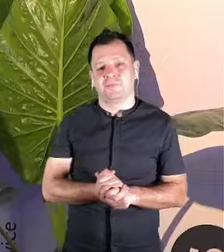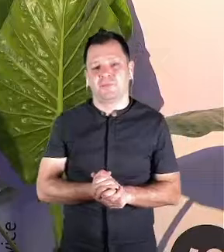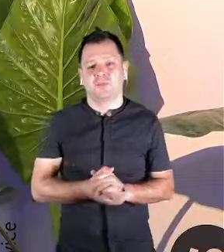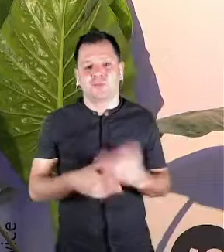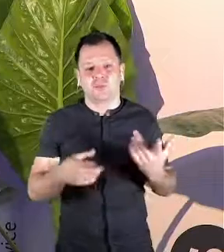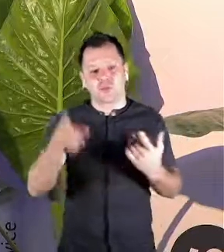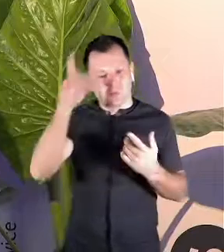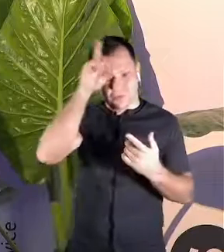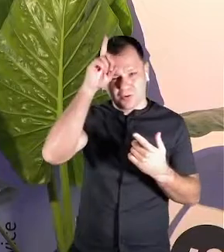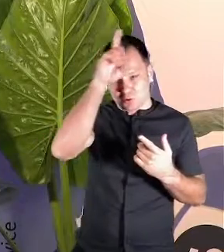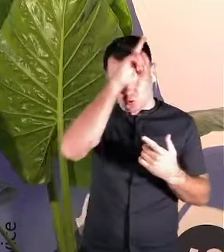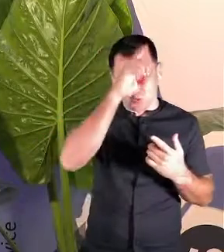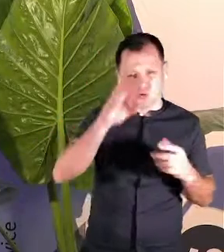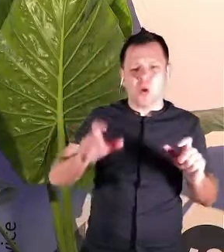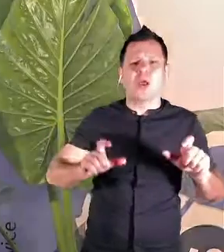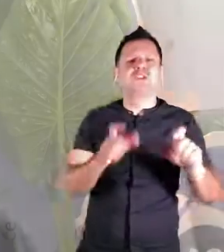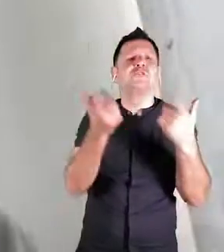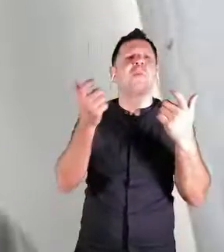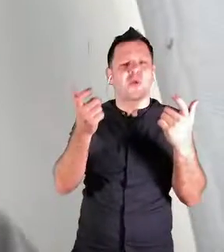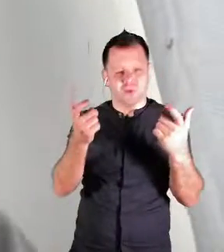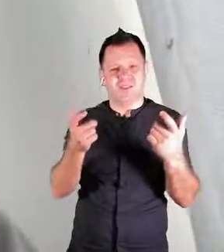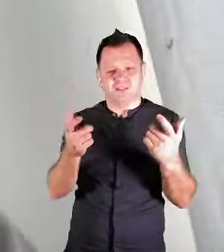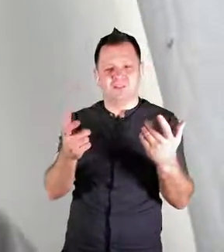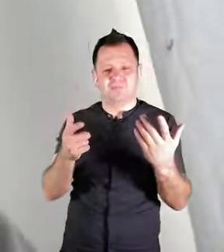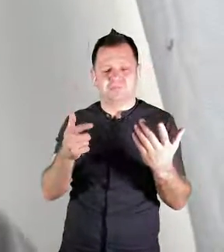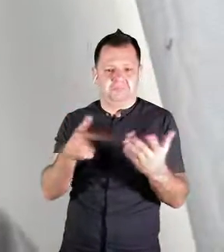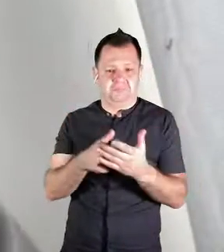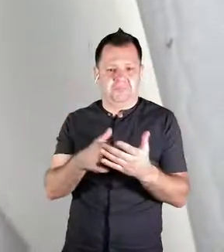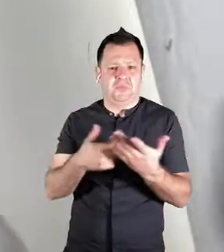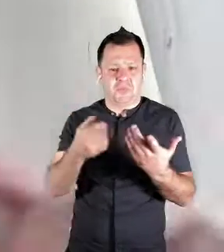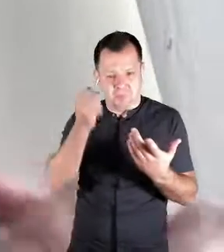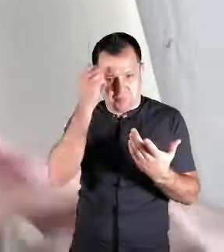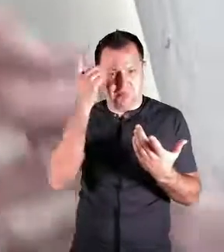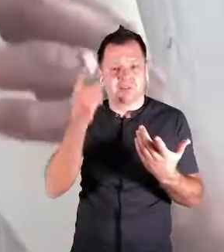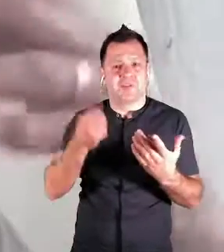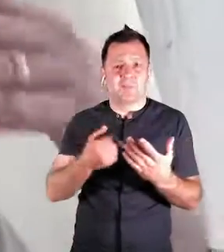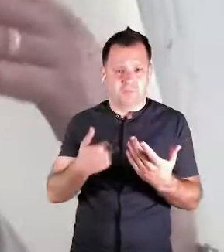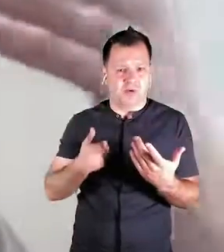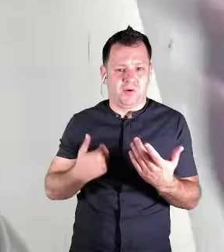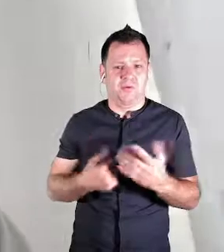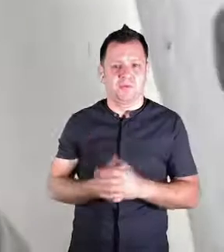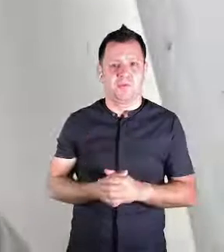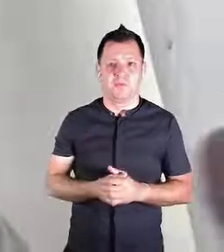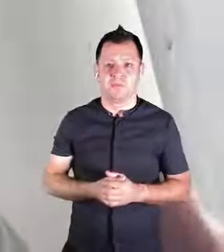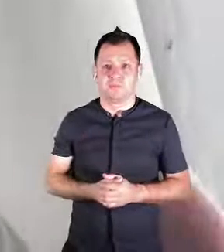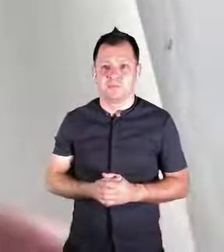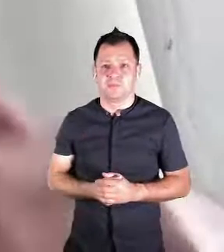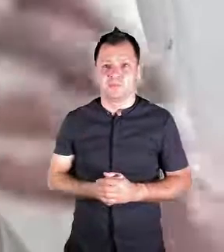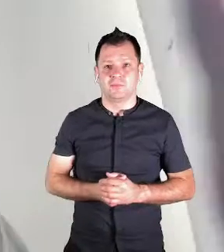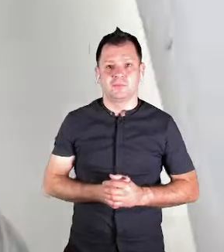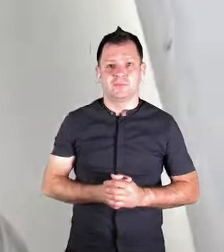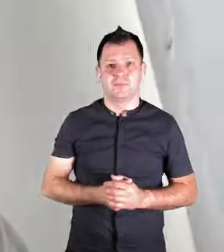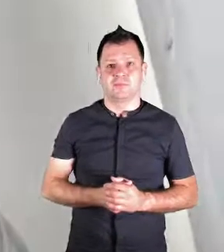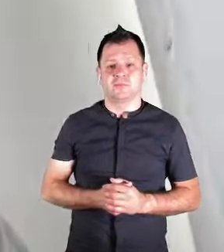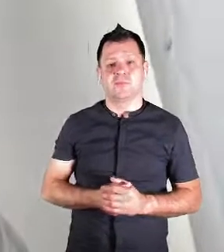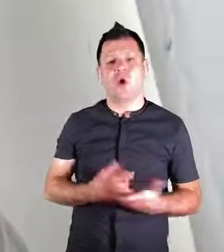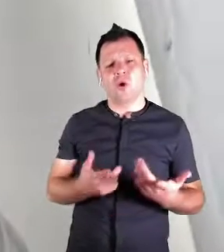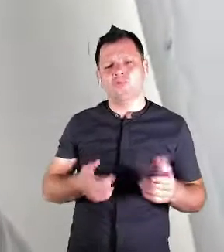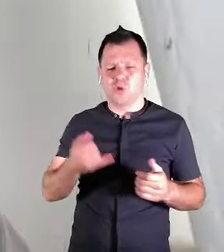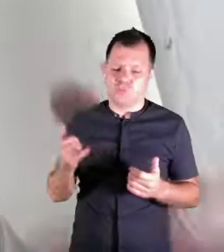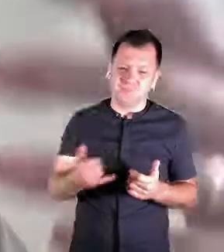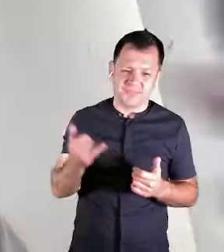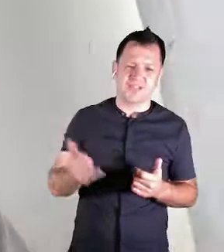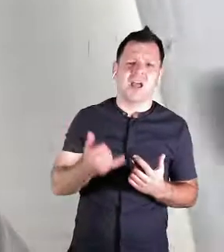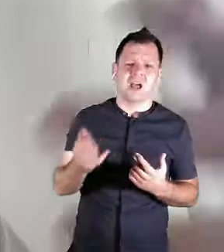Yeah, I would say that it's always an opposition, but the local politicians, they are so excited to